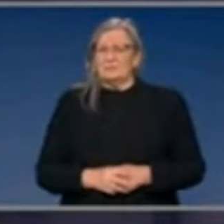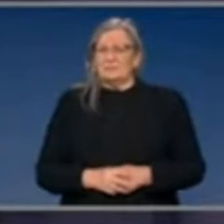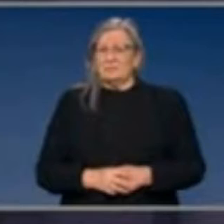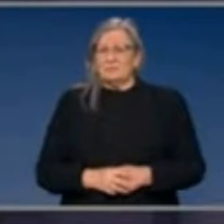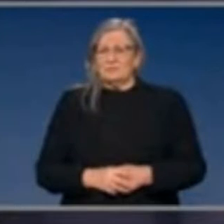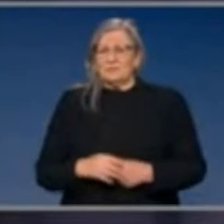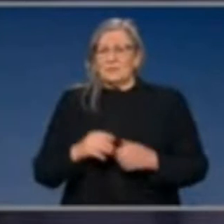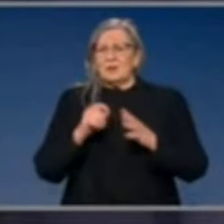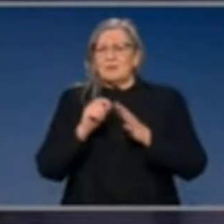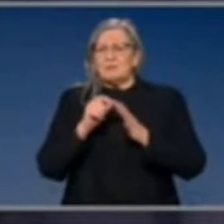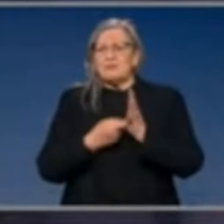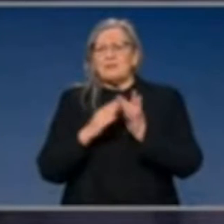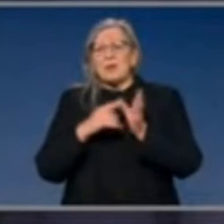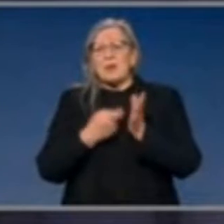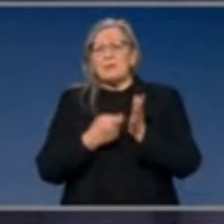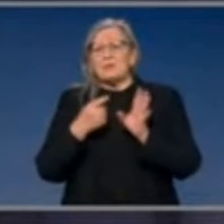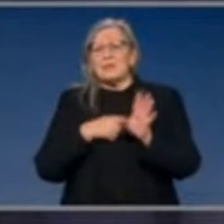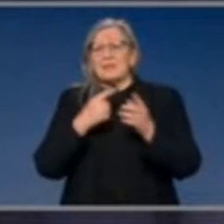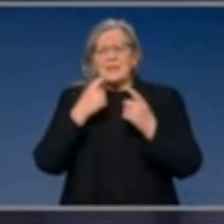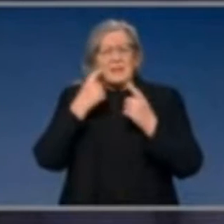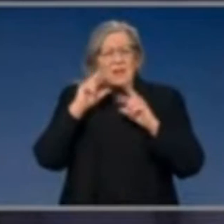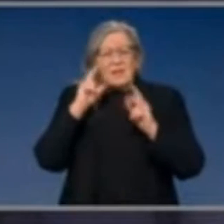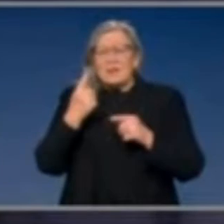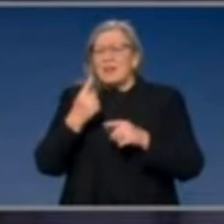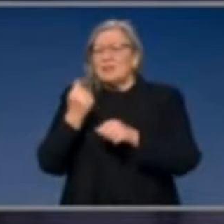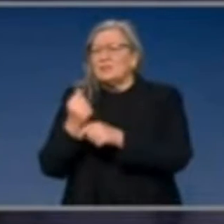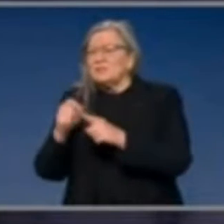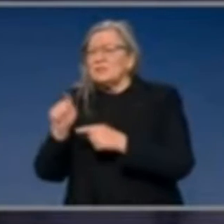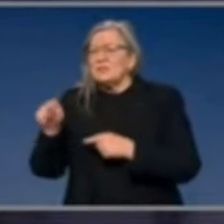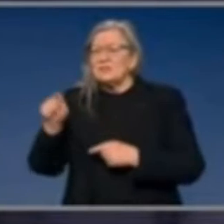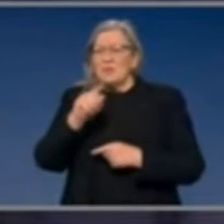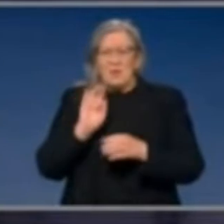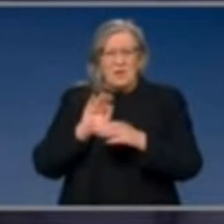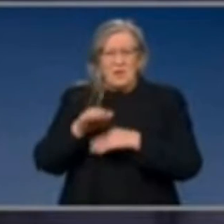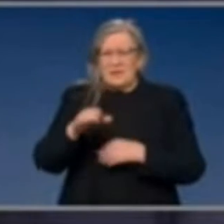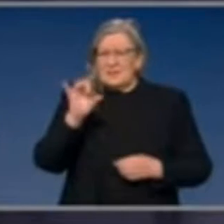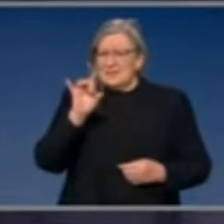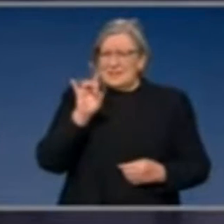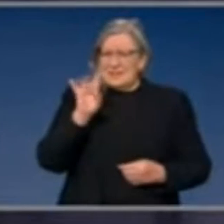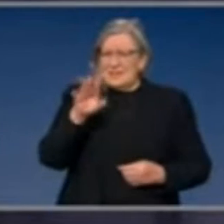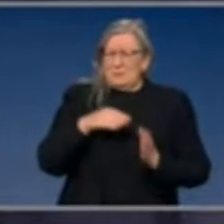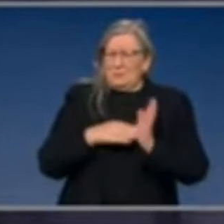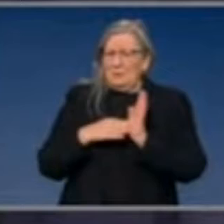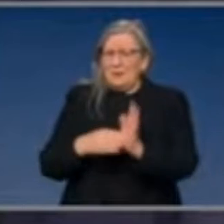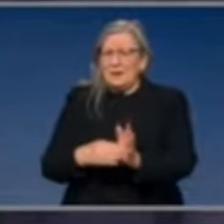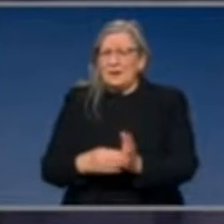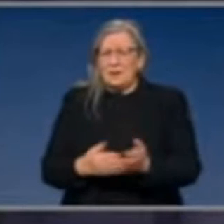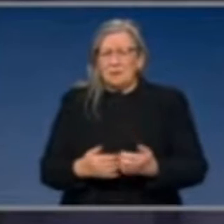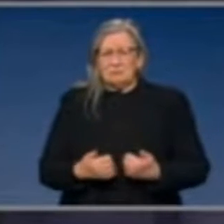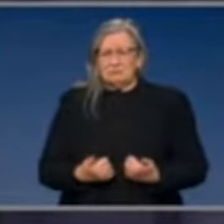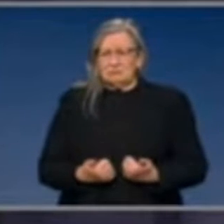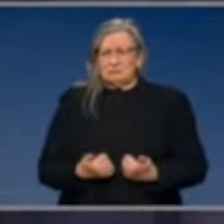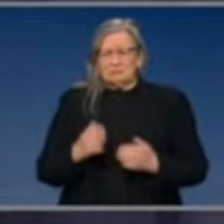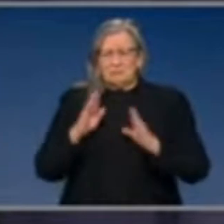care has now delivered over 10 million vaccinations. So to our GPs and our pharmacists, to those in